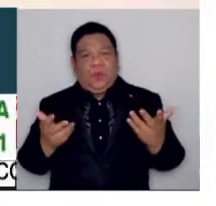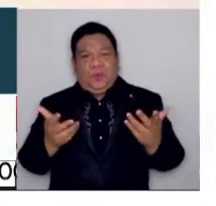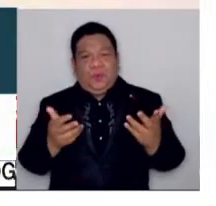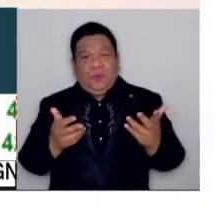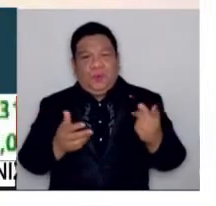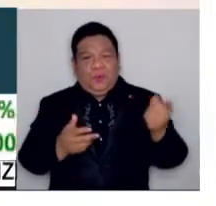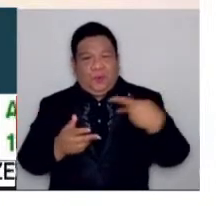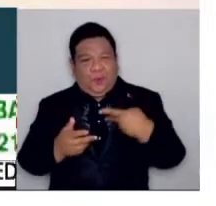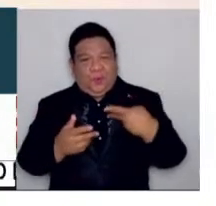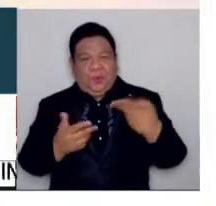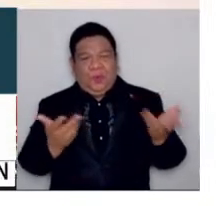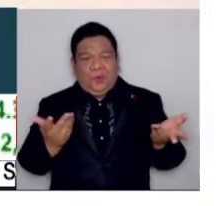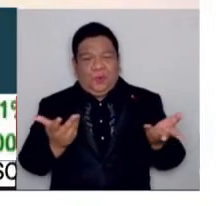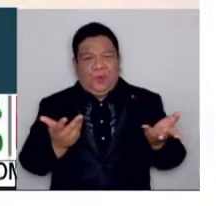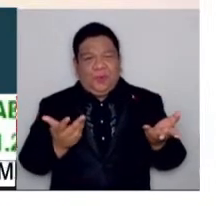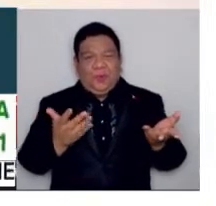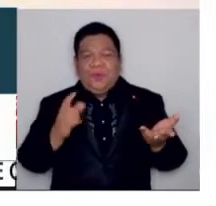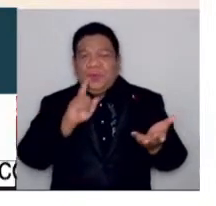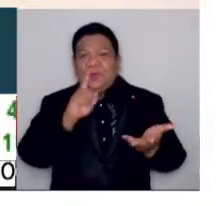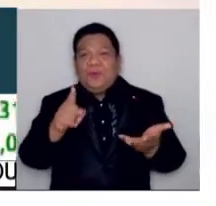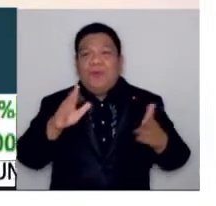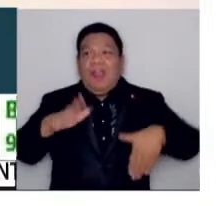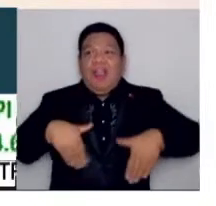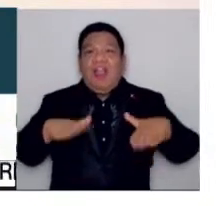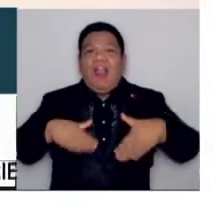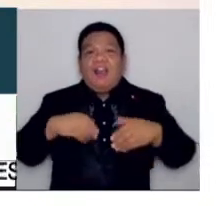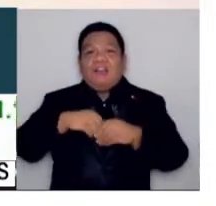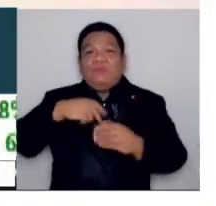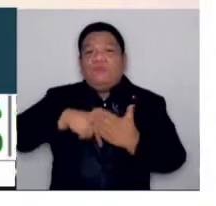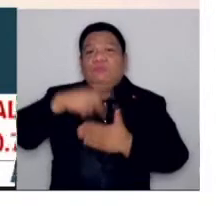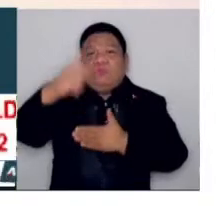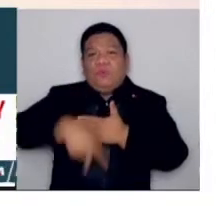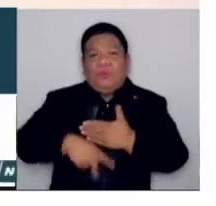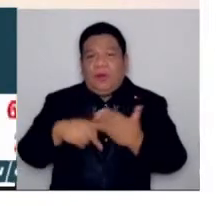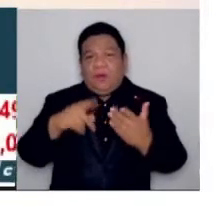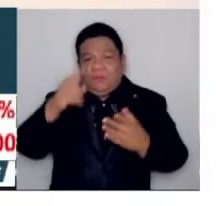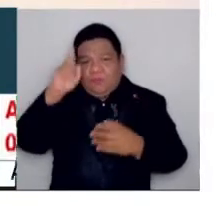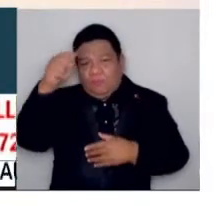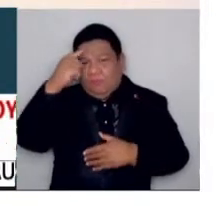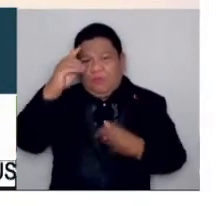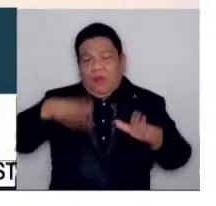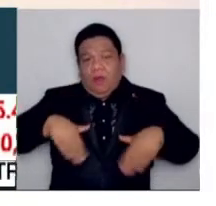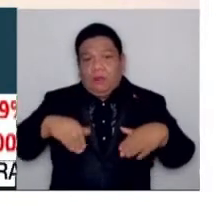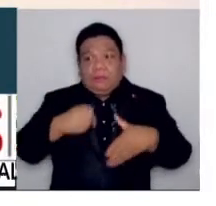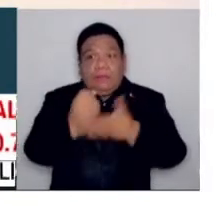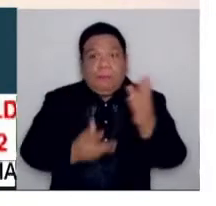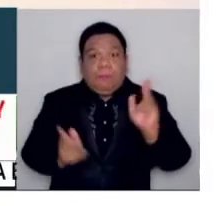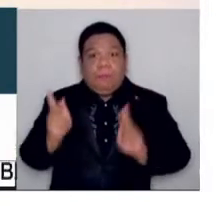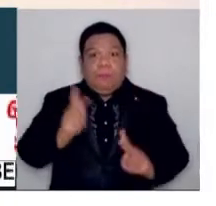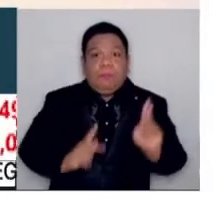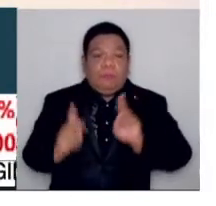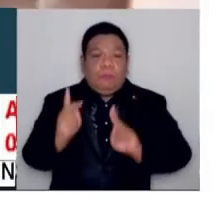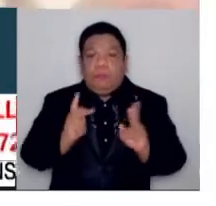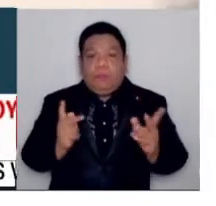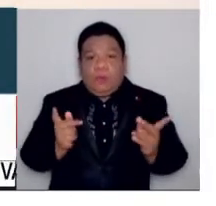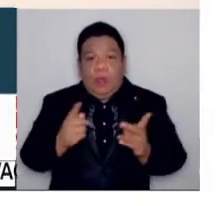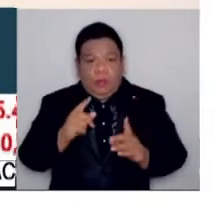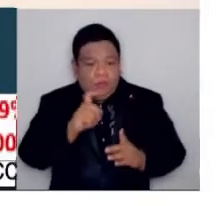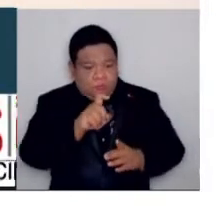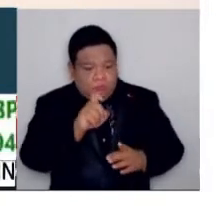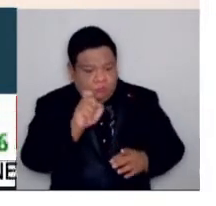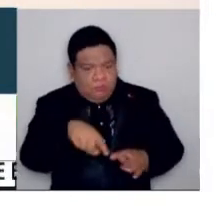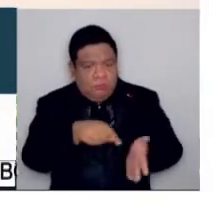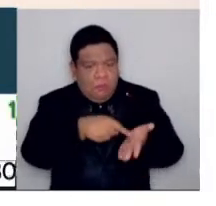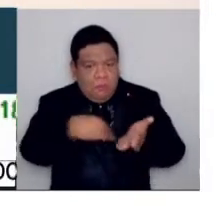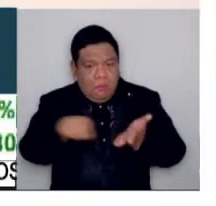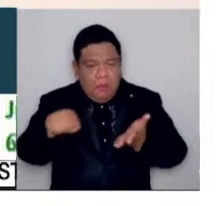alam mo, tapos sabi ko, alam mo ninyo, wala pa ho kasi sa programa yan eh. And then, you know, some people are also being asked to pay